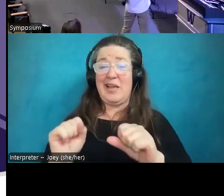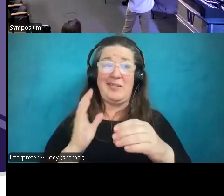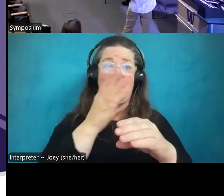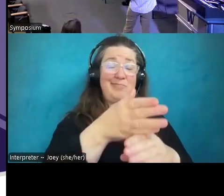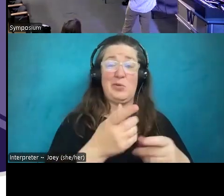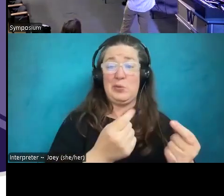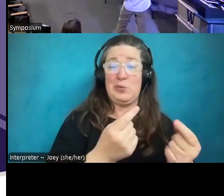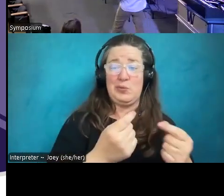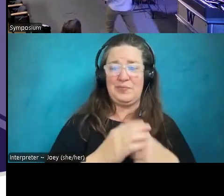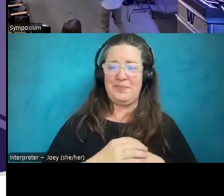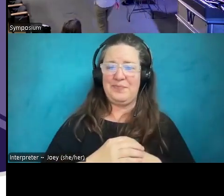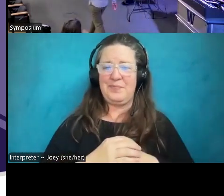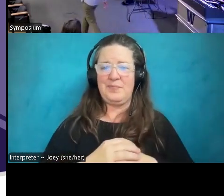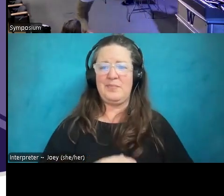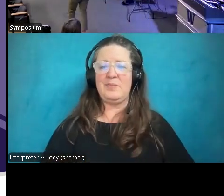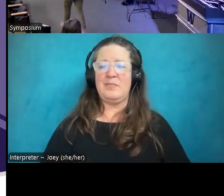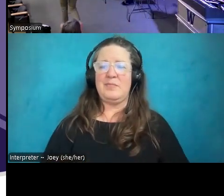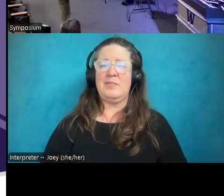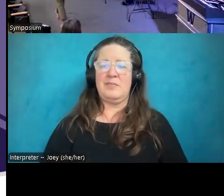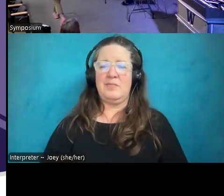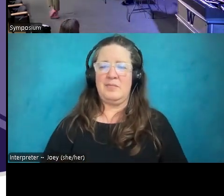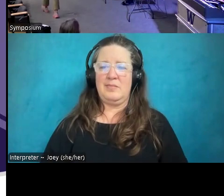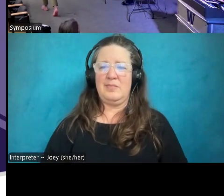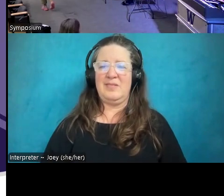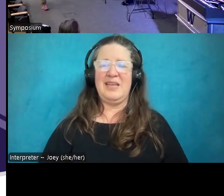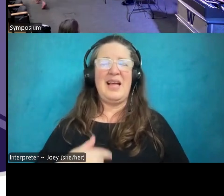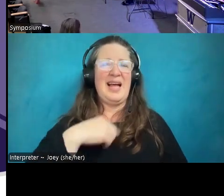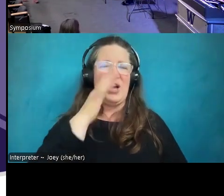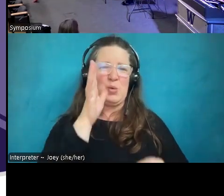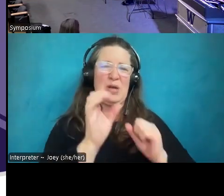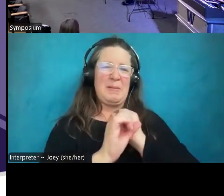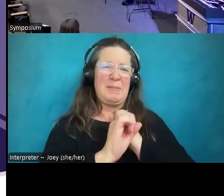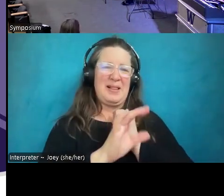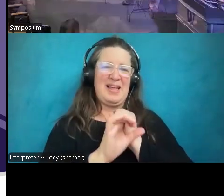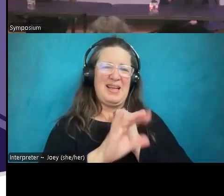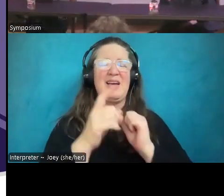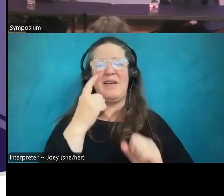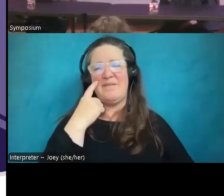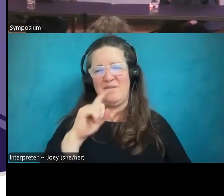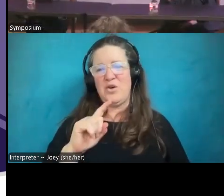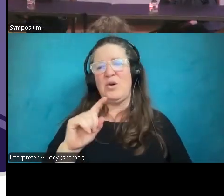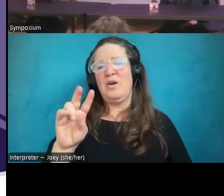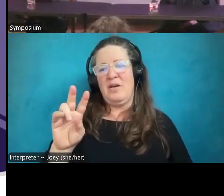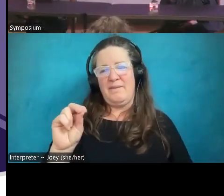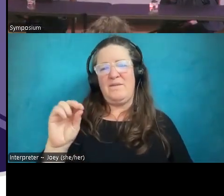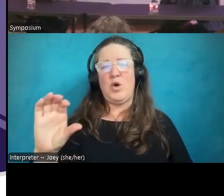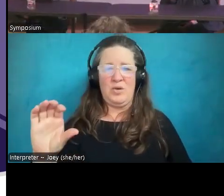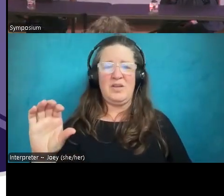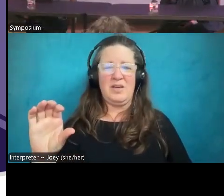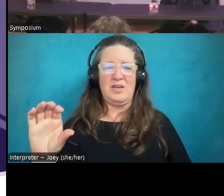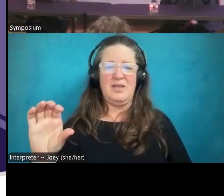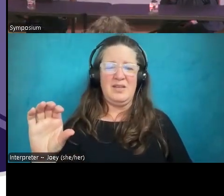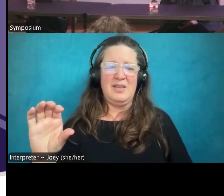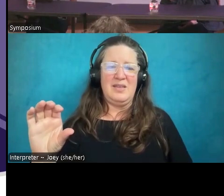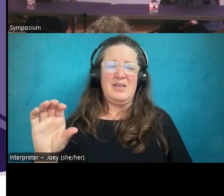Thank you. This is, I'm going to put a plug in for VOC, Vocational Rehab Counseling. It's another